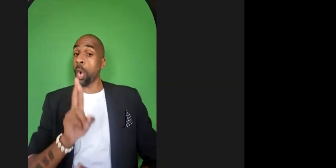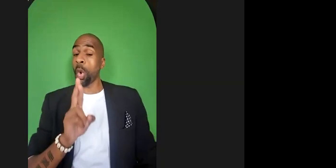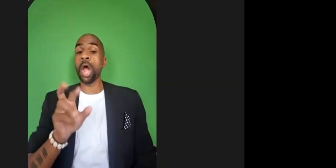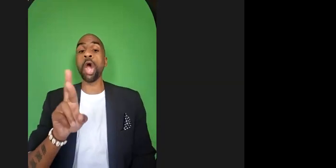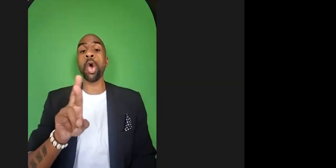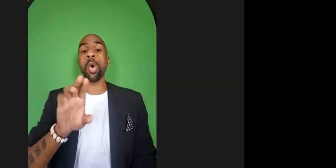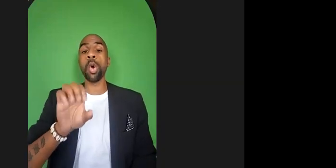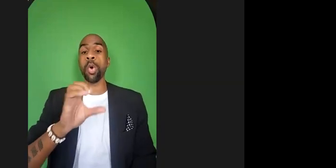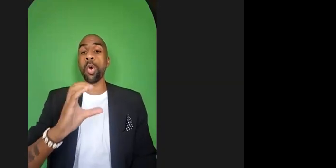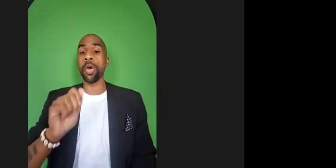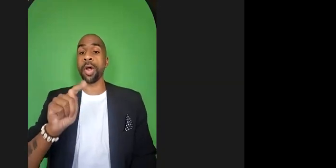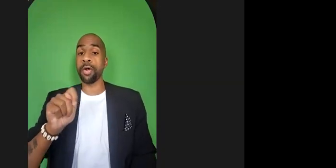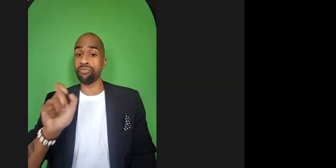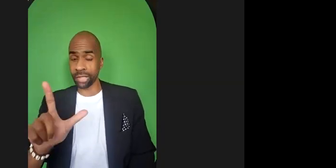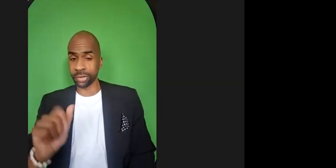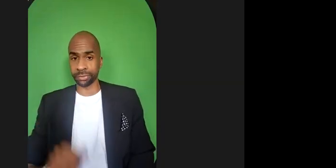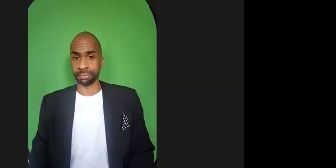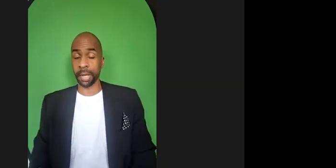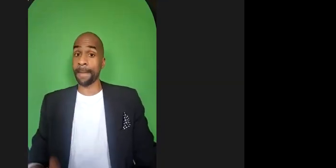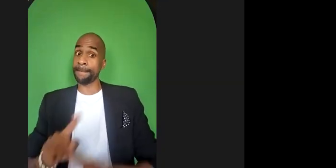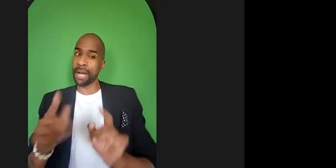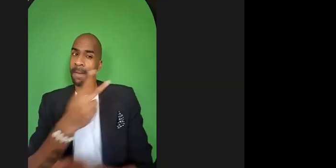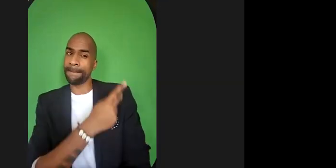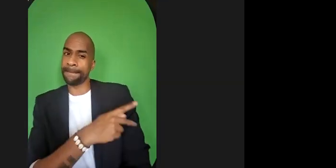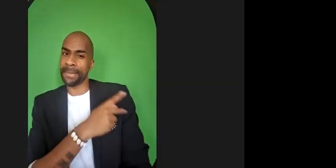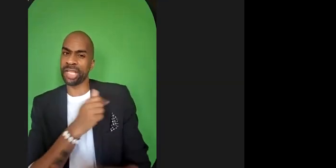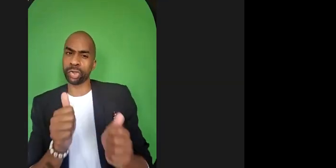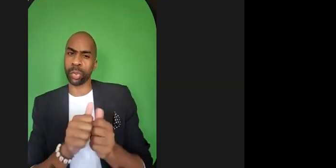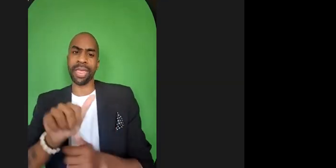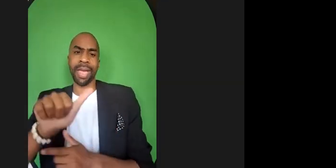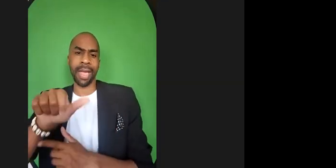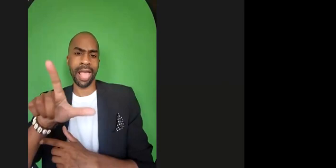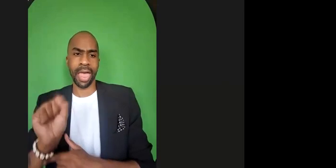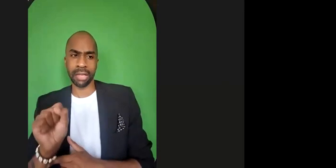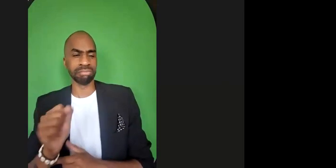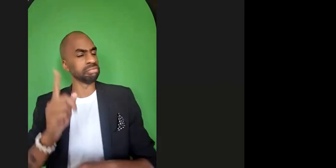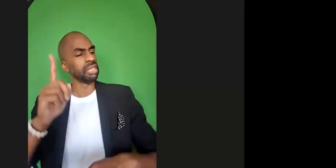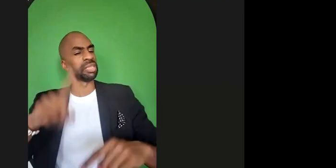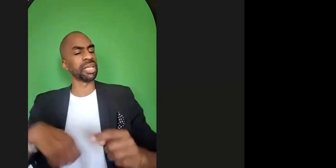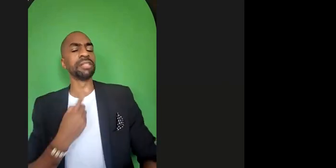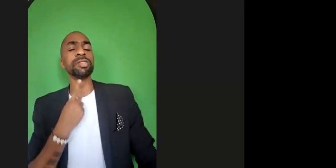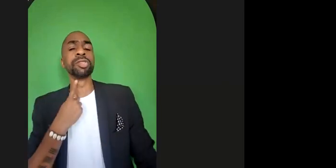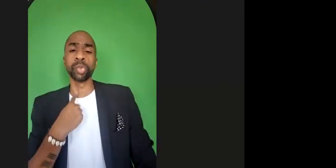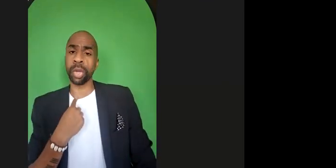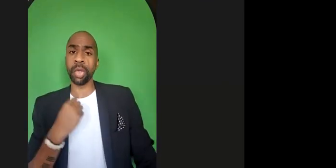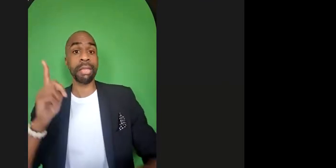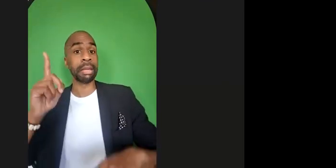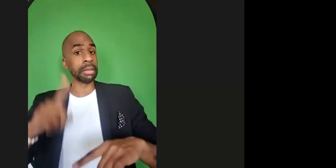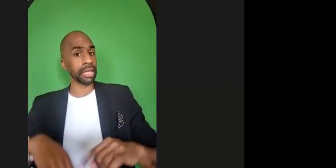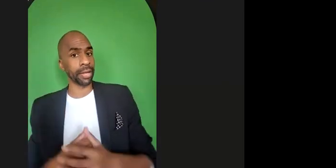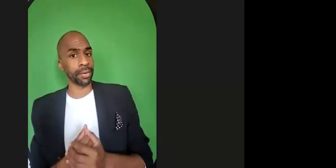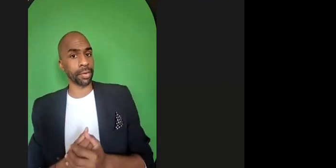wanting to pursue medical aid in dying may have lost their ability to swallow, as well as their